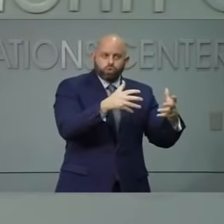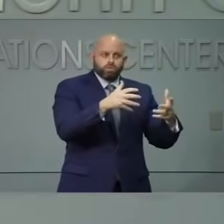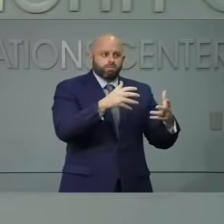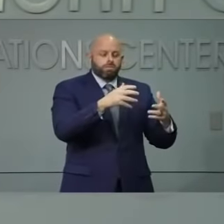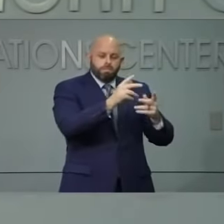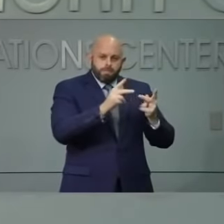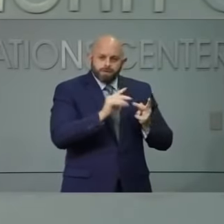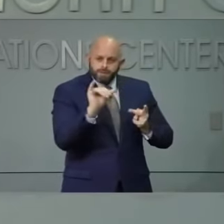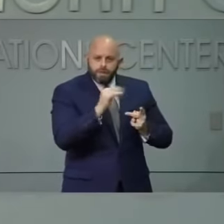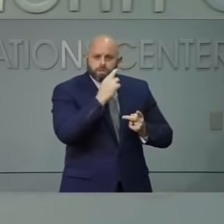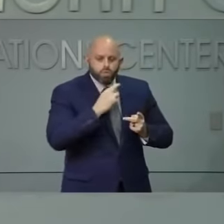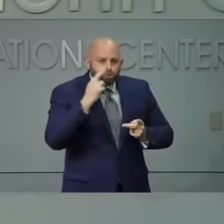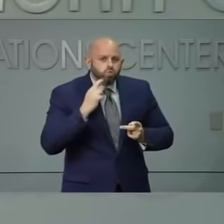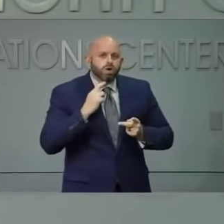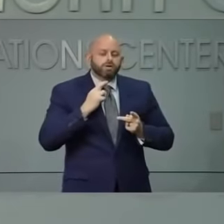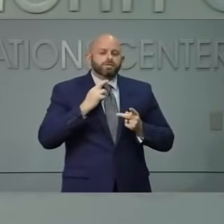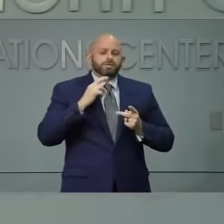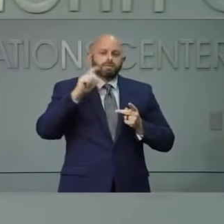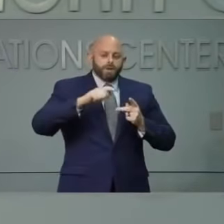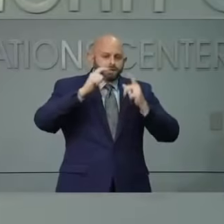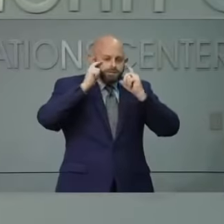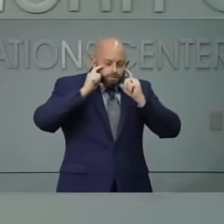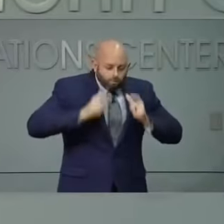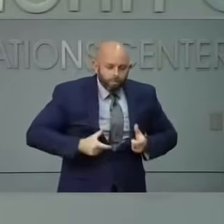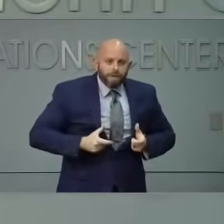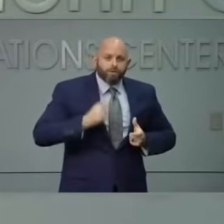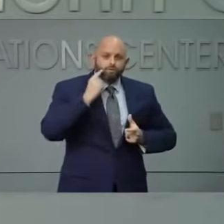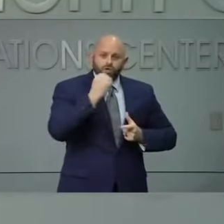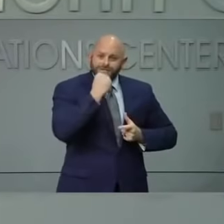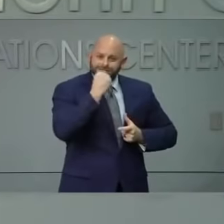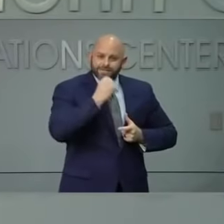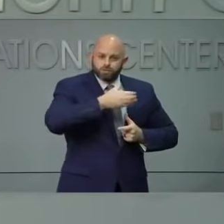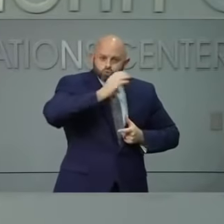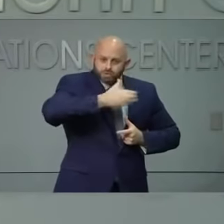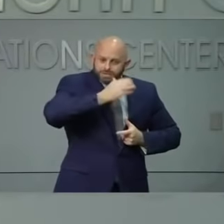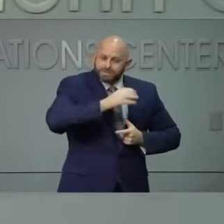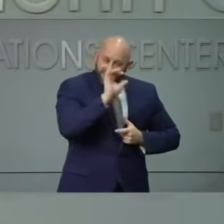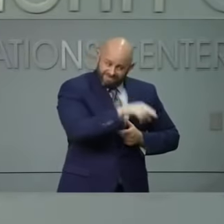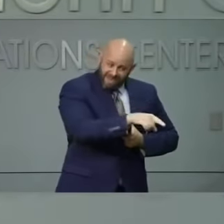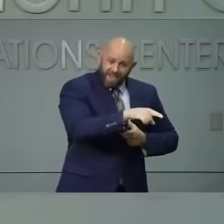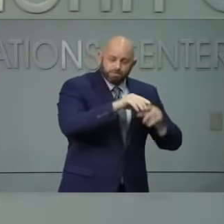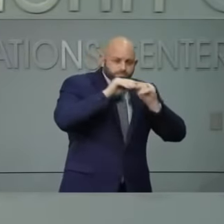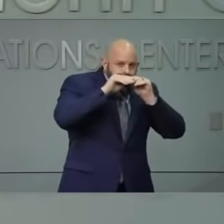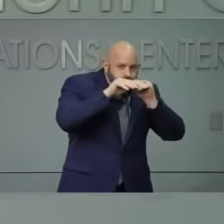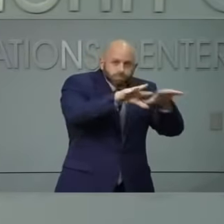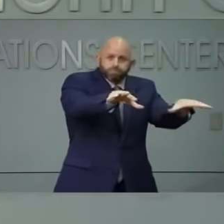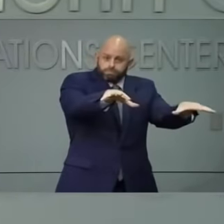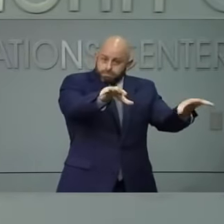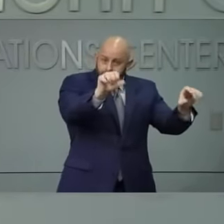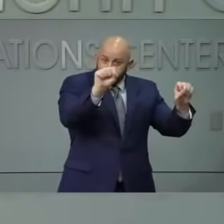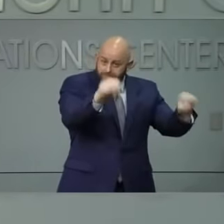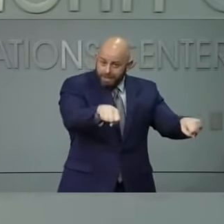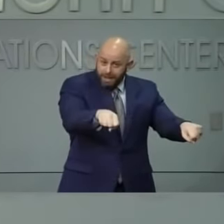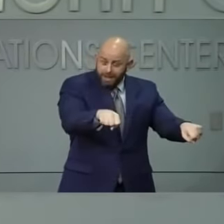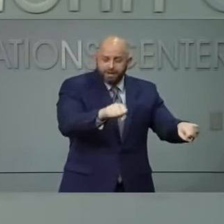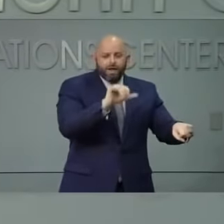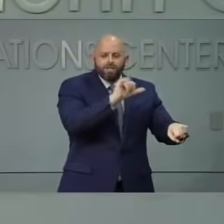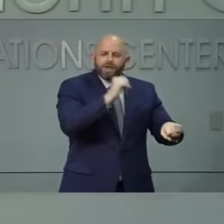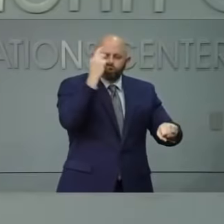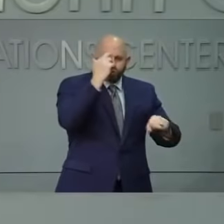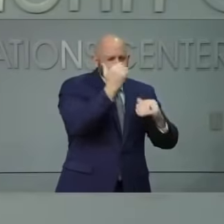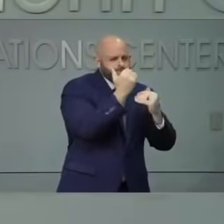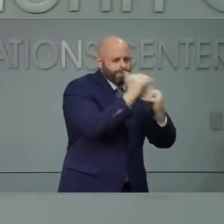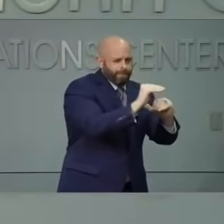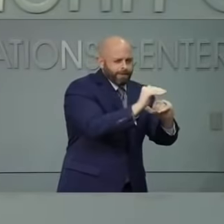restaurants where you have to take off your mask to eat. Those are places where the virus can be spread. One of